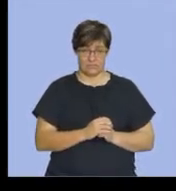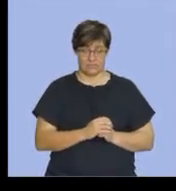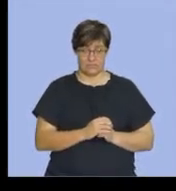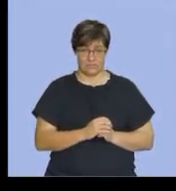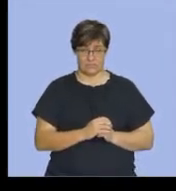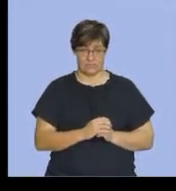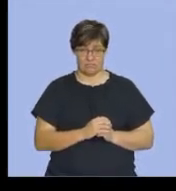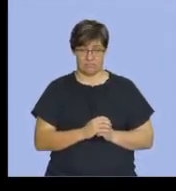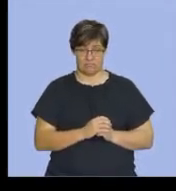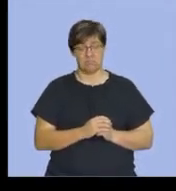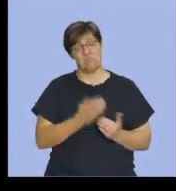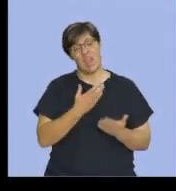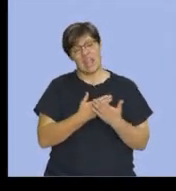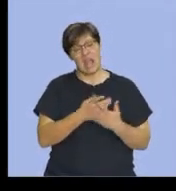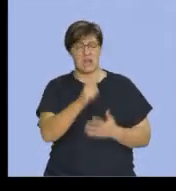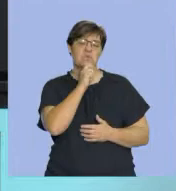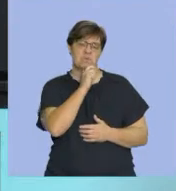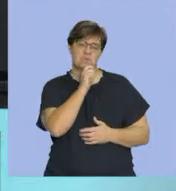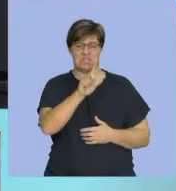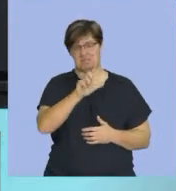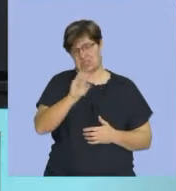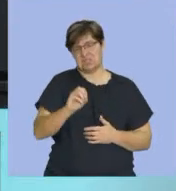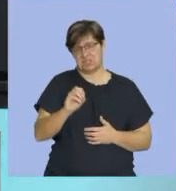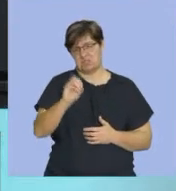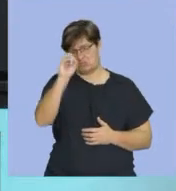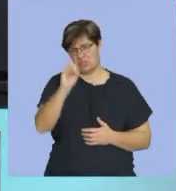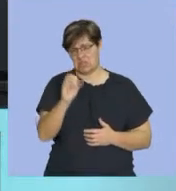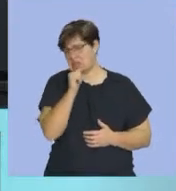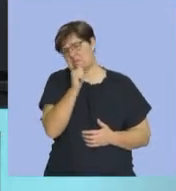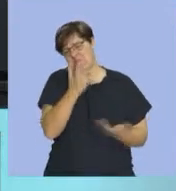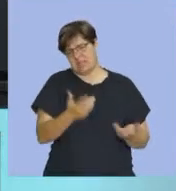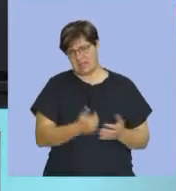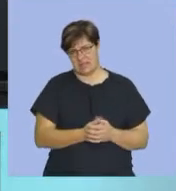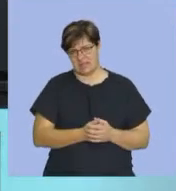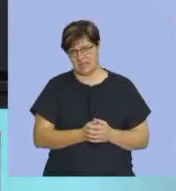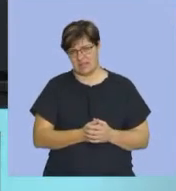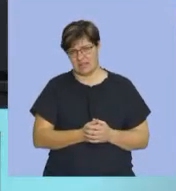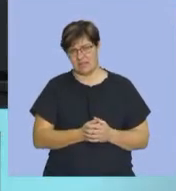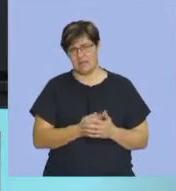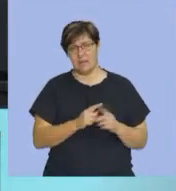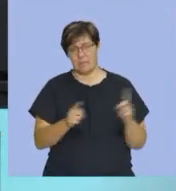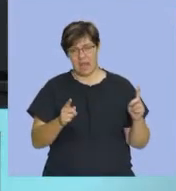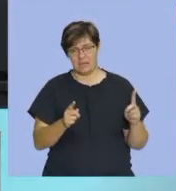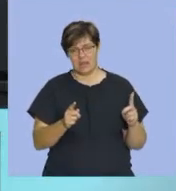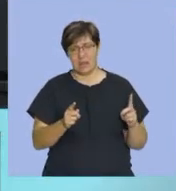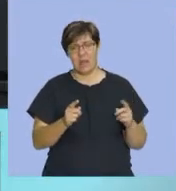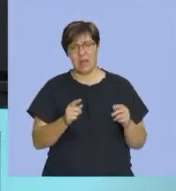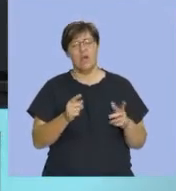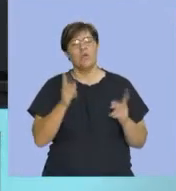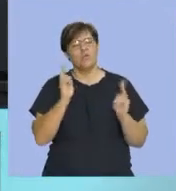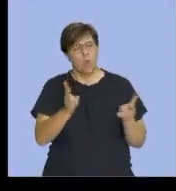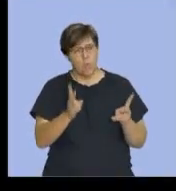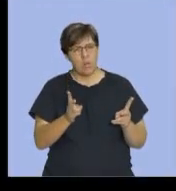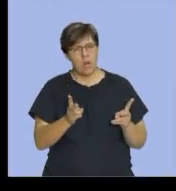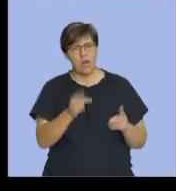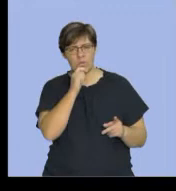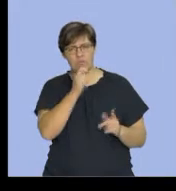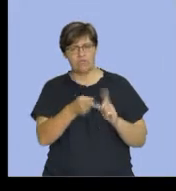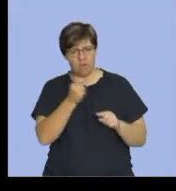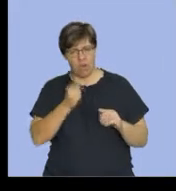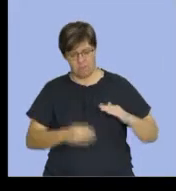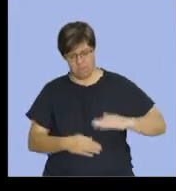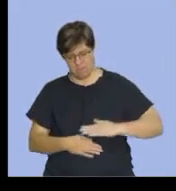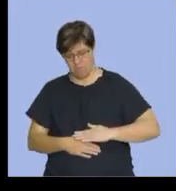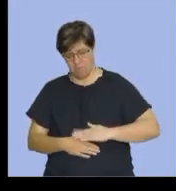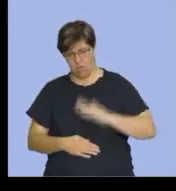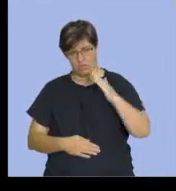We can use the 70, doesn't matter, but we generally go from the horizontal. So